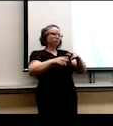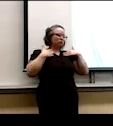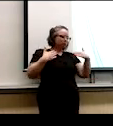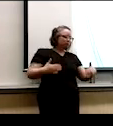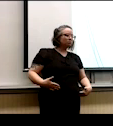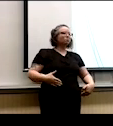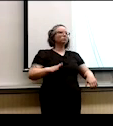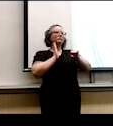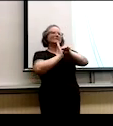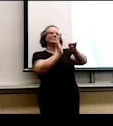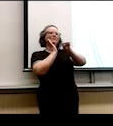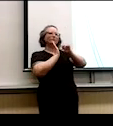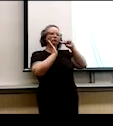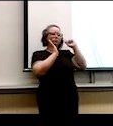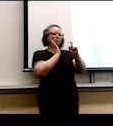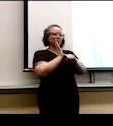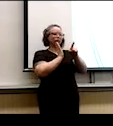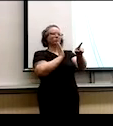Okay.